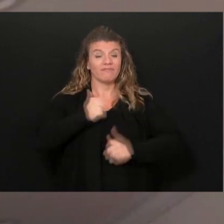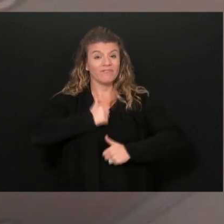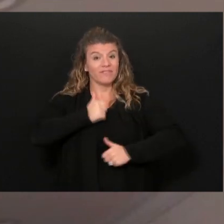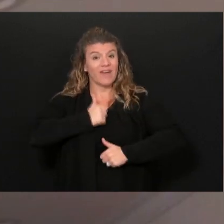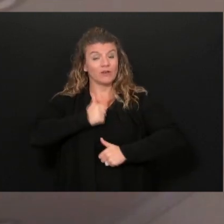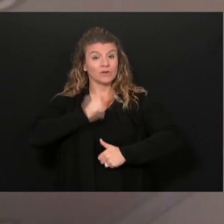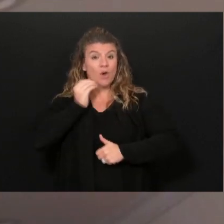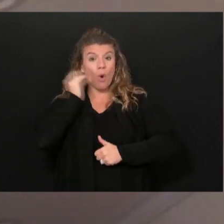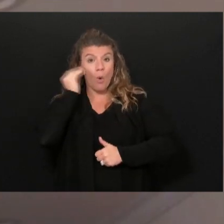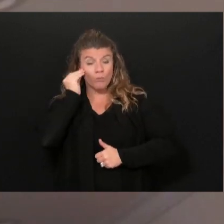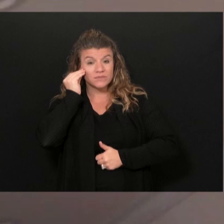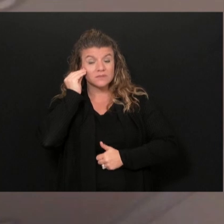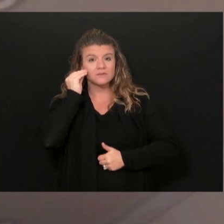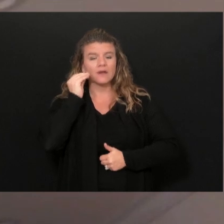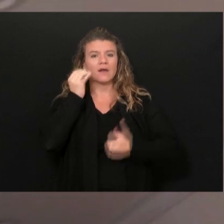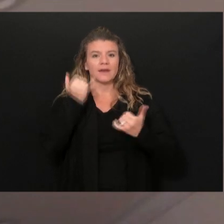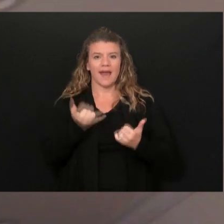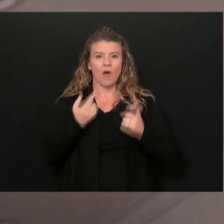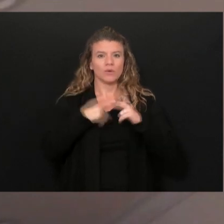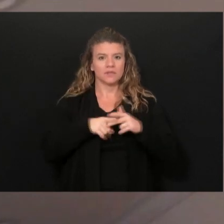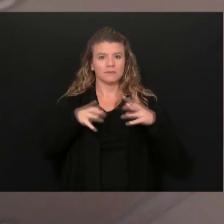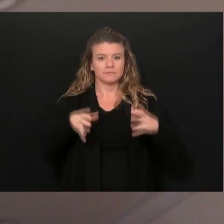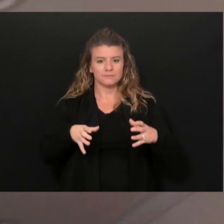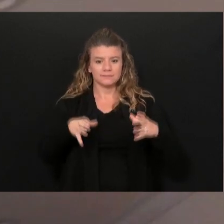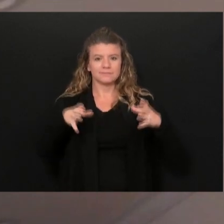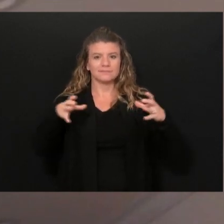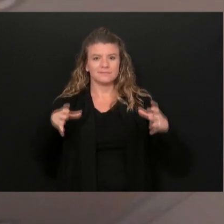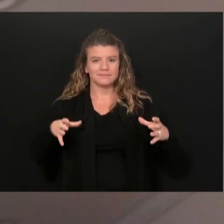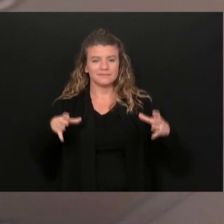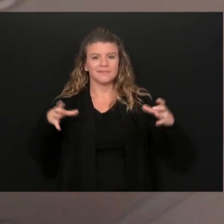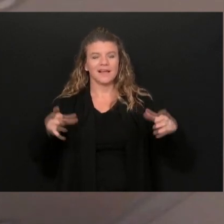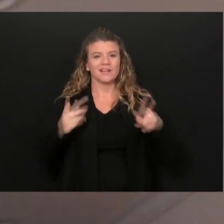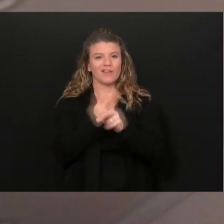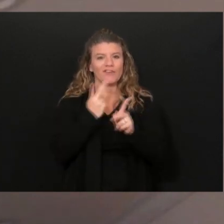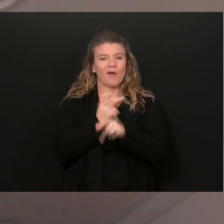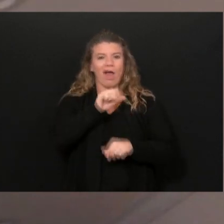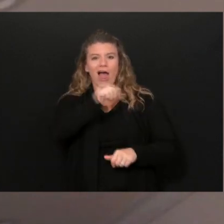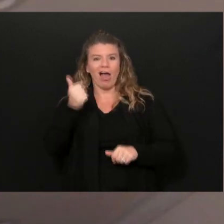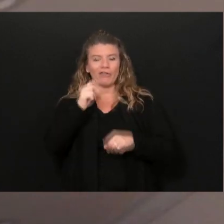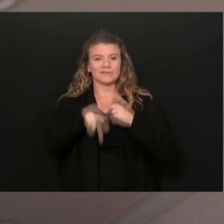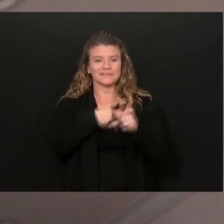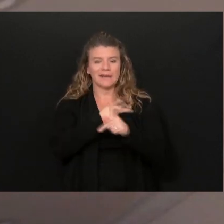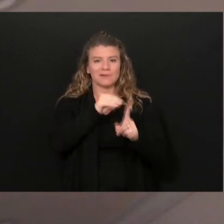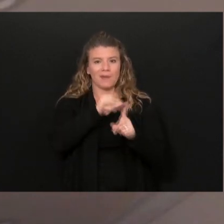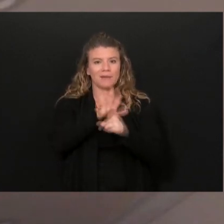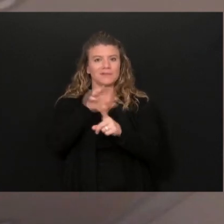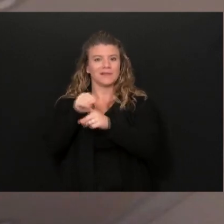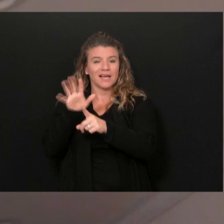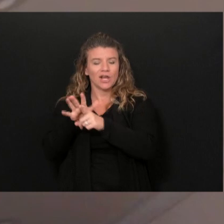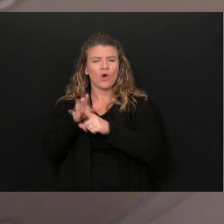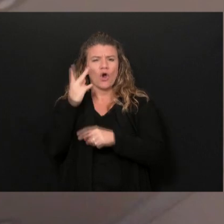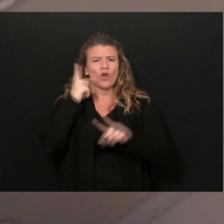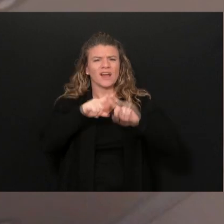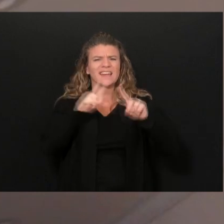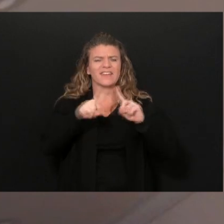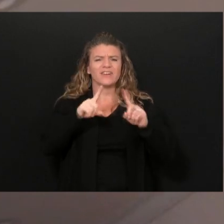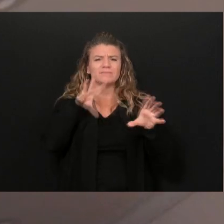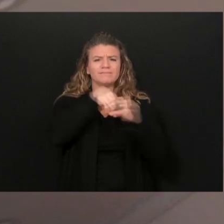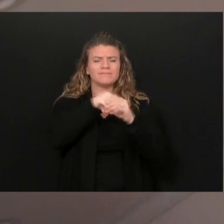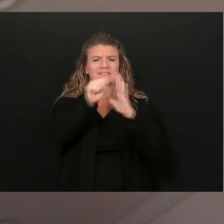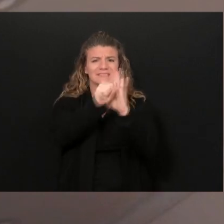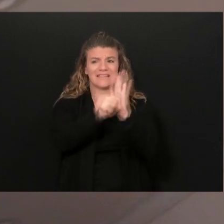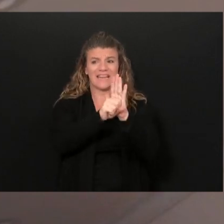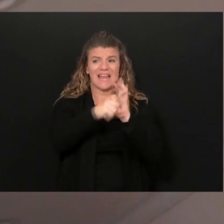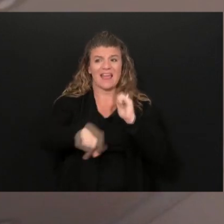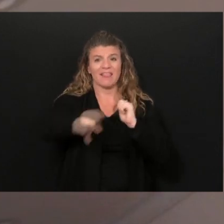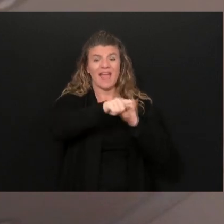homes. We're starting to look at other congregate and vulnerable populations, and look in parts of the state that